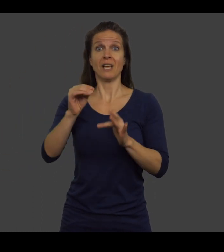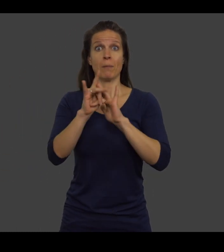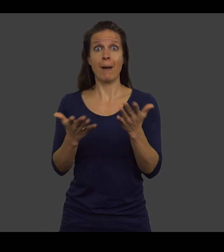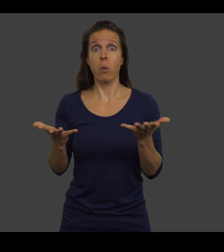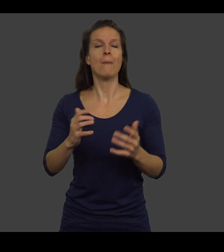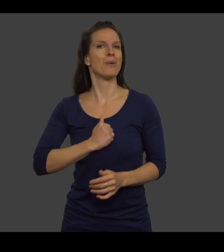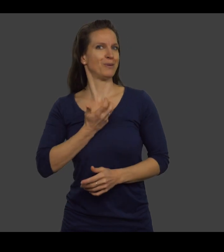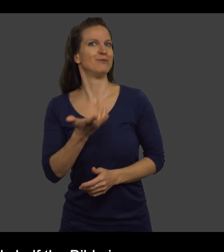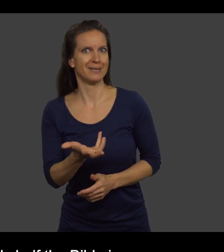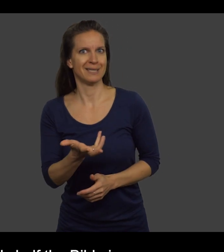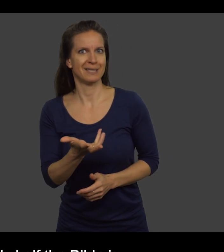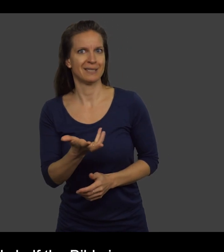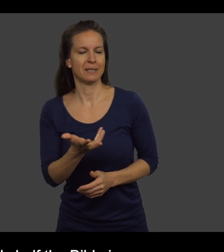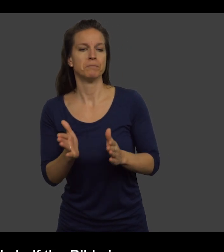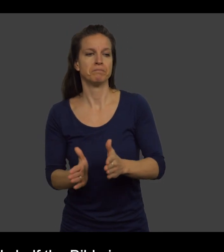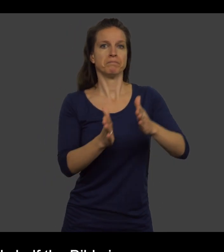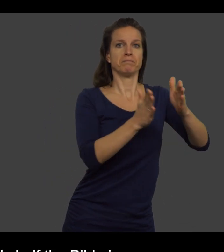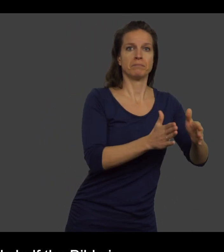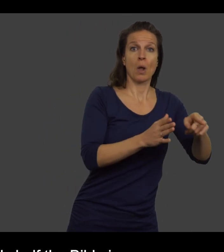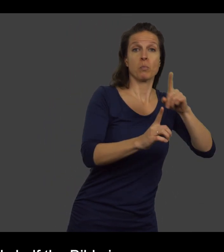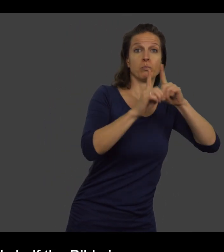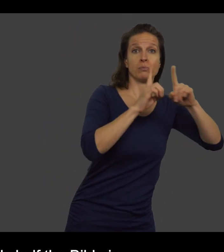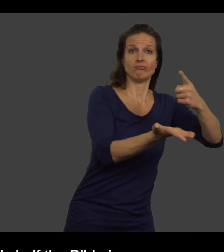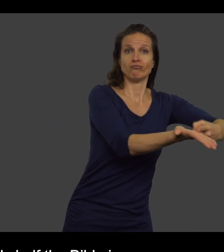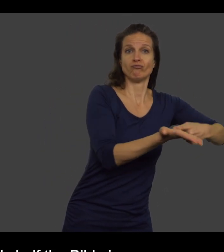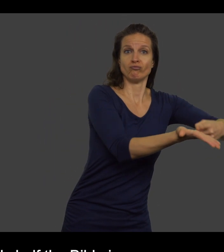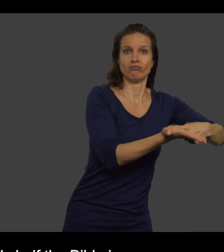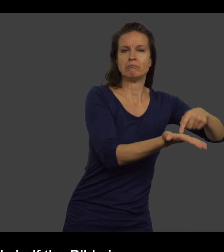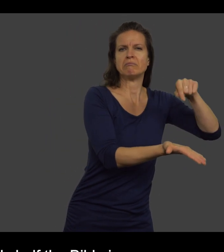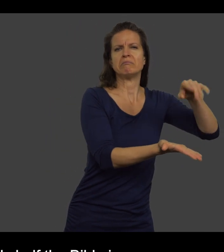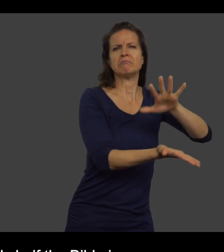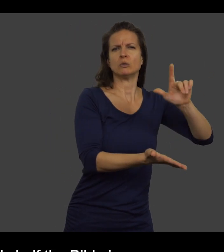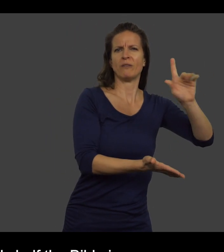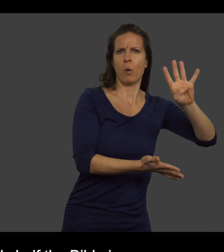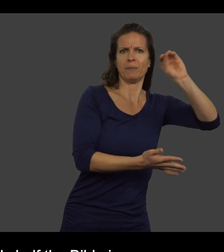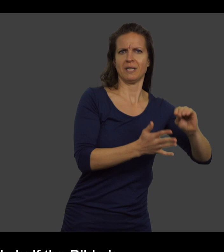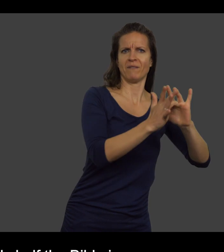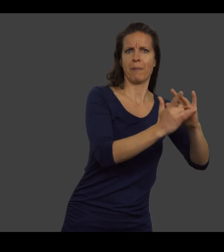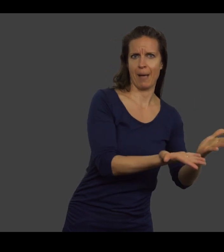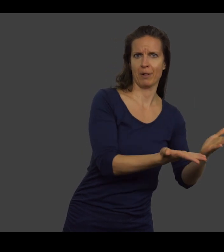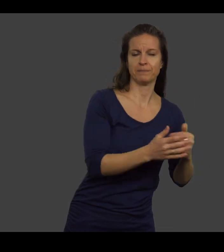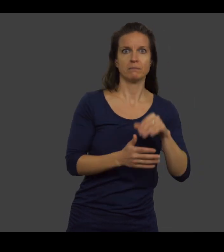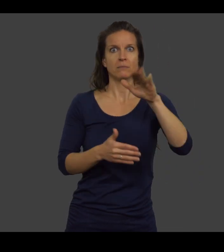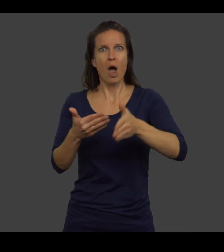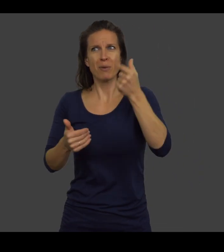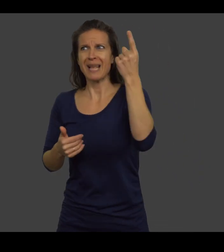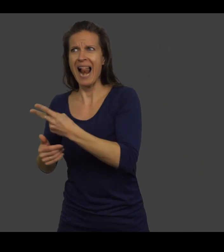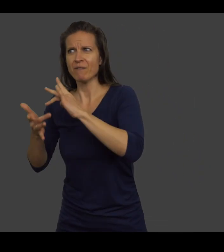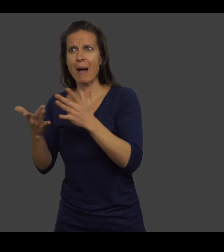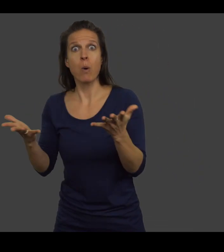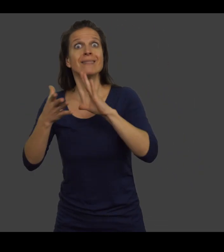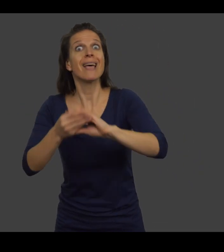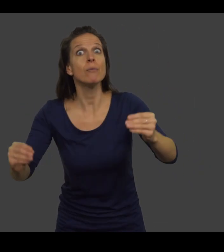could call prose discourse, which makes up the remaining 24%. Nearly half the Bible is narrative. Yes, and this is no